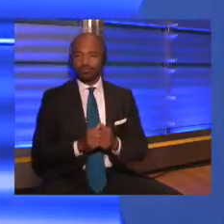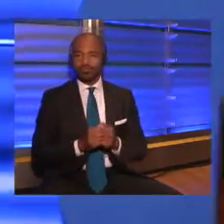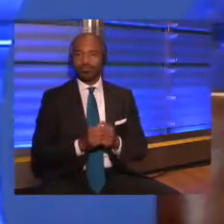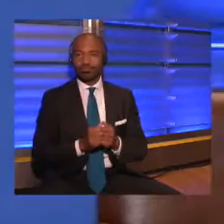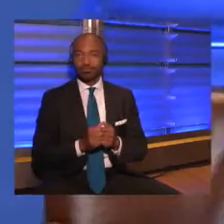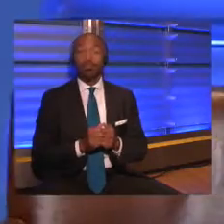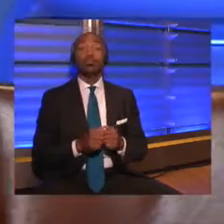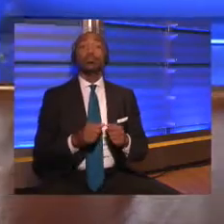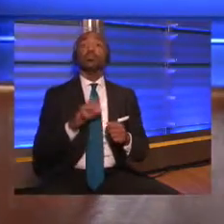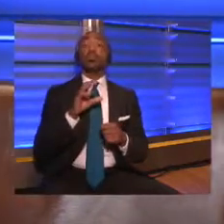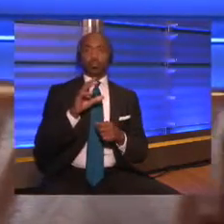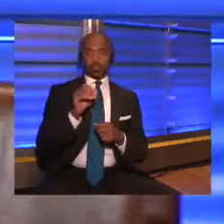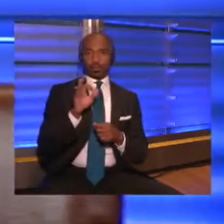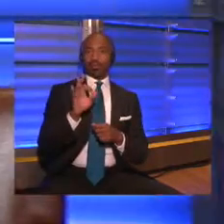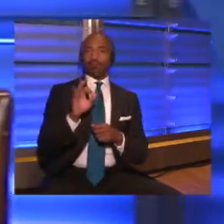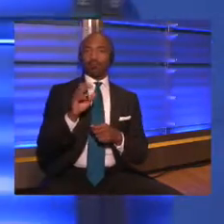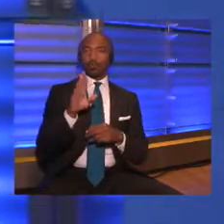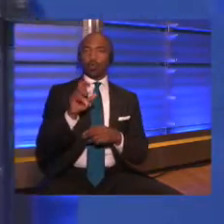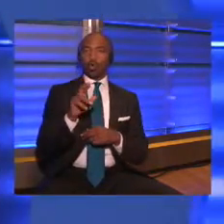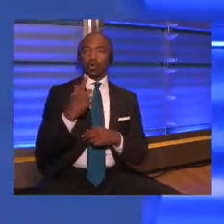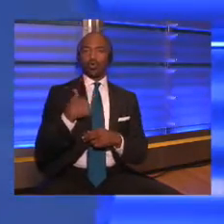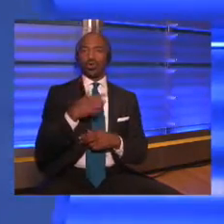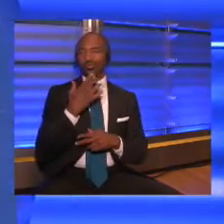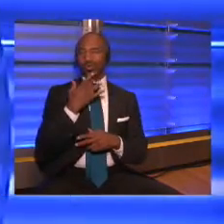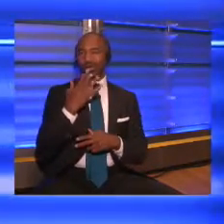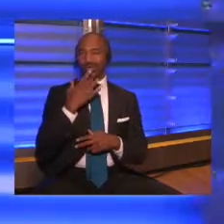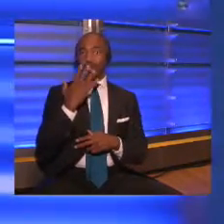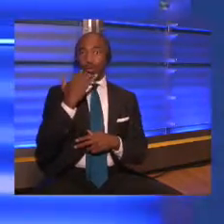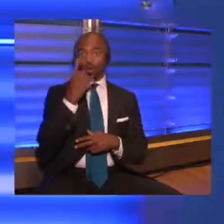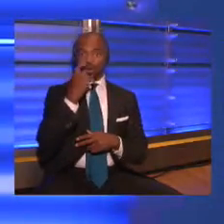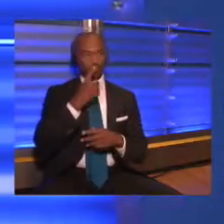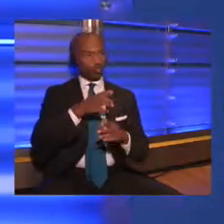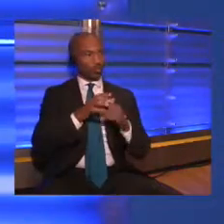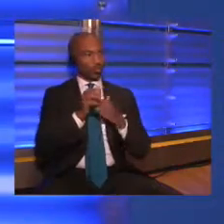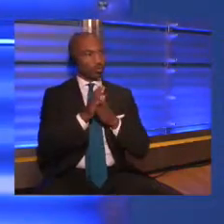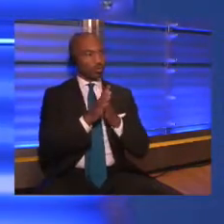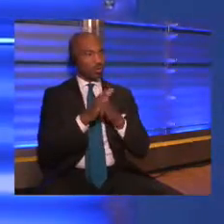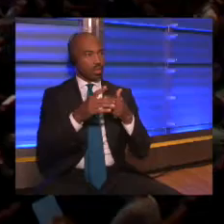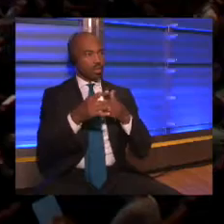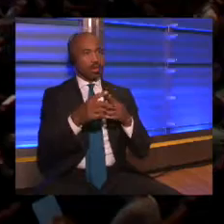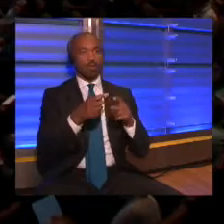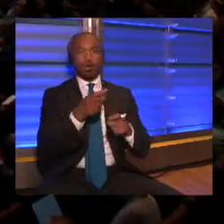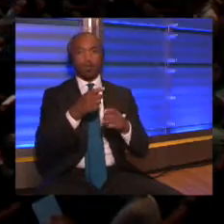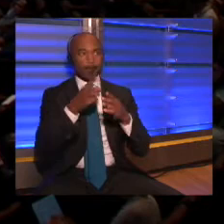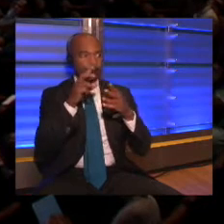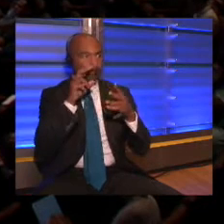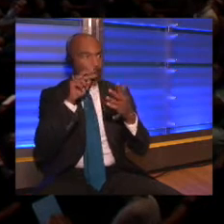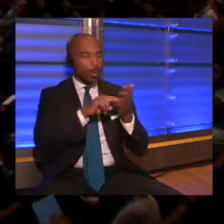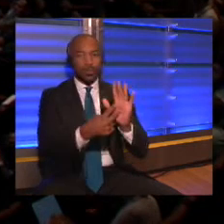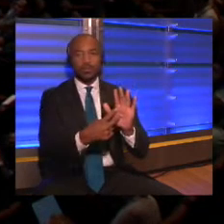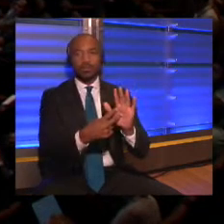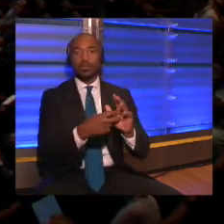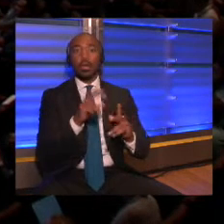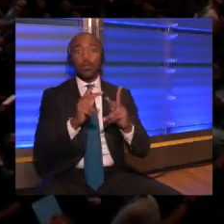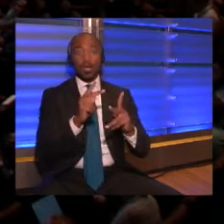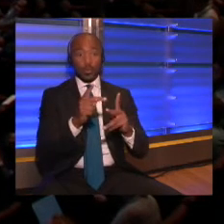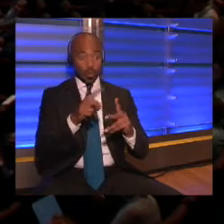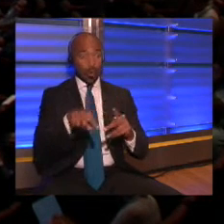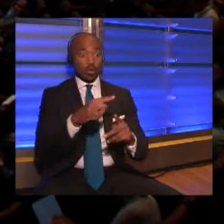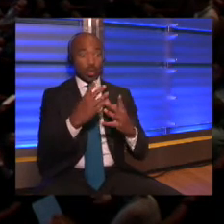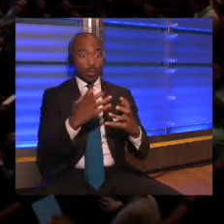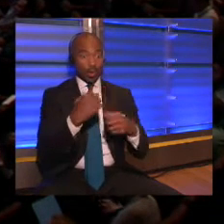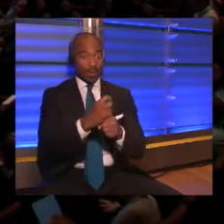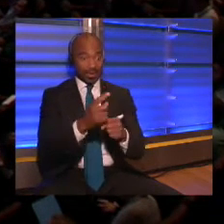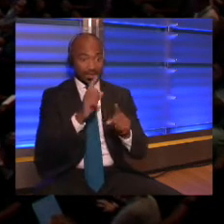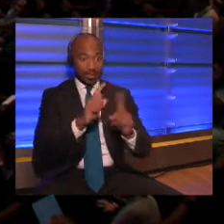Now, at Cliff Bar, we're one of the lucky ones. Right? We're a purpose-driven organization. We attract a lot of people who really want to make a difference,